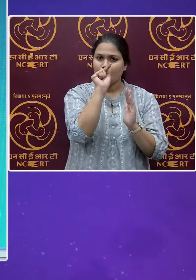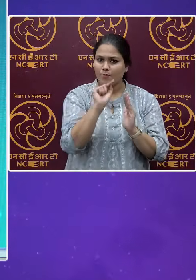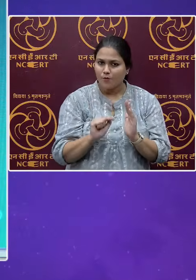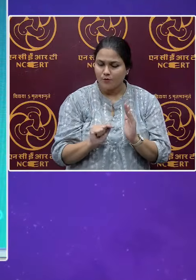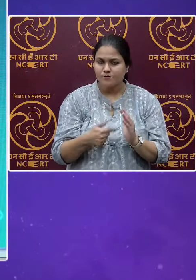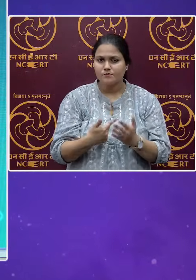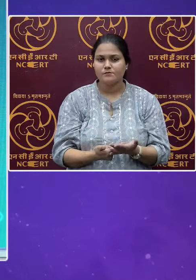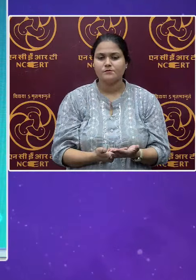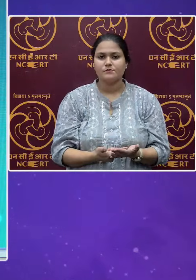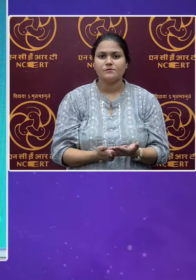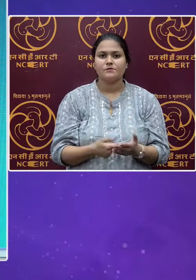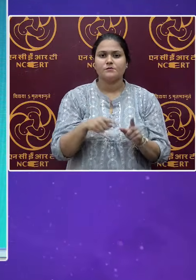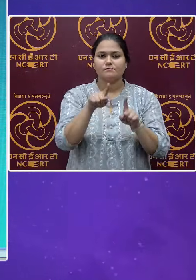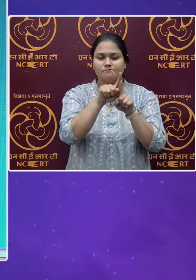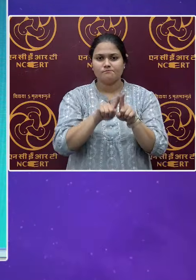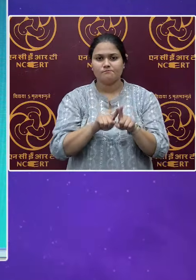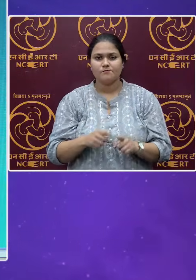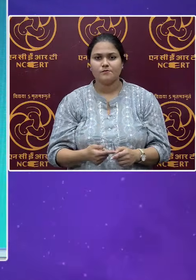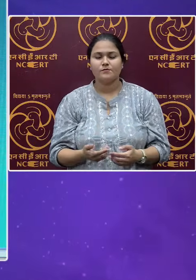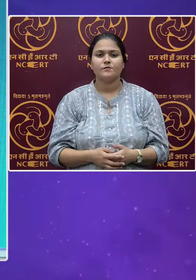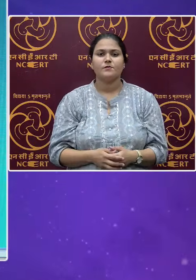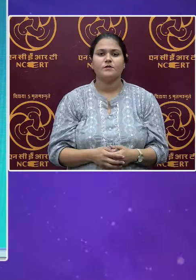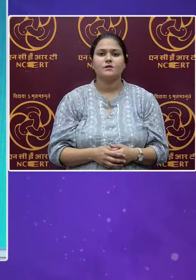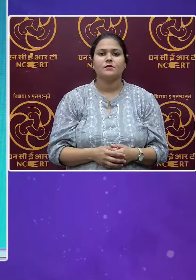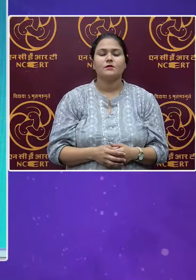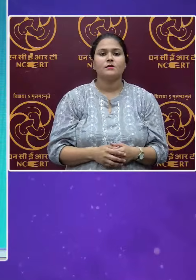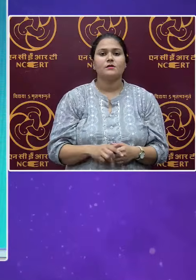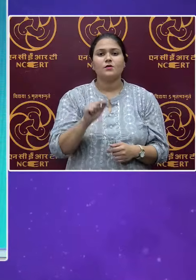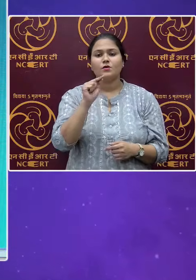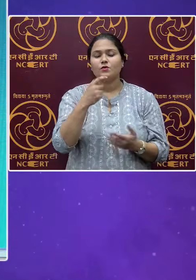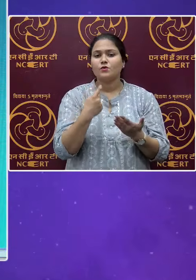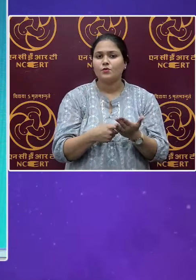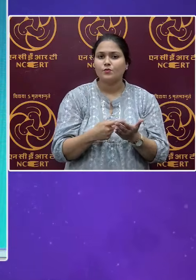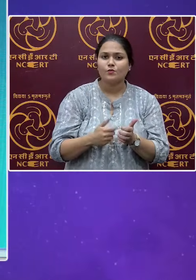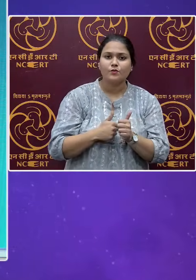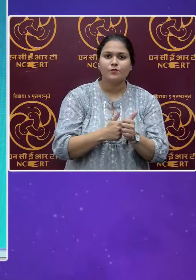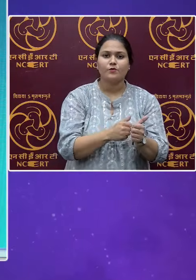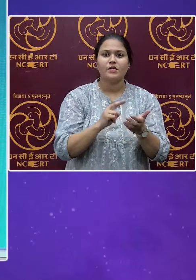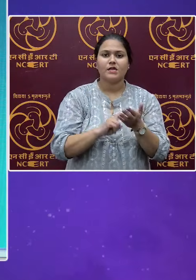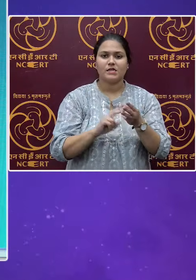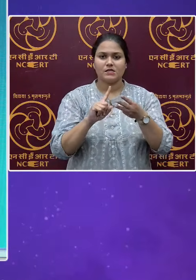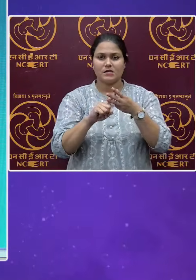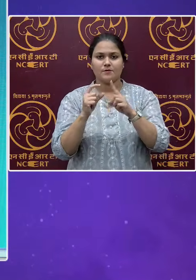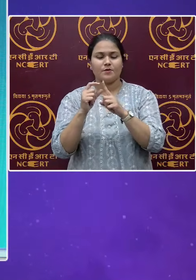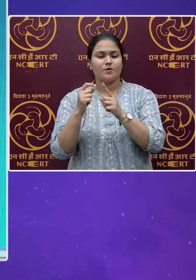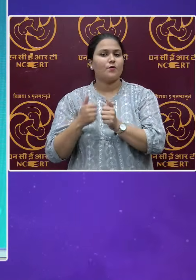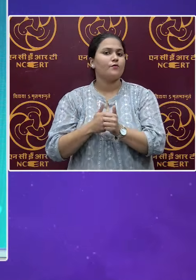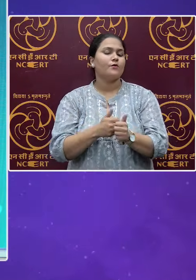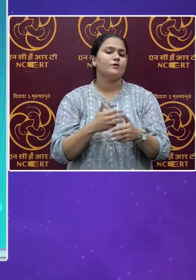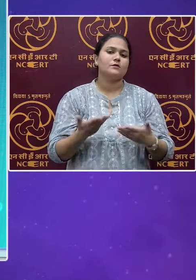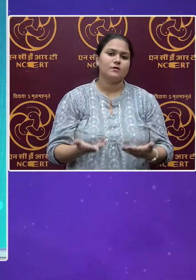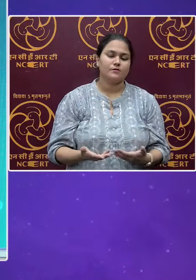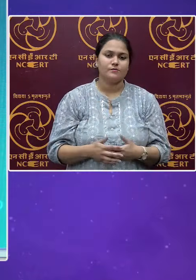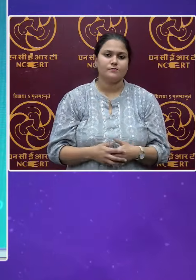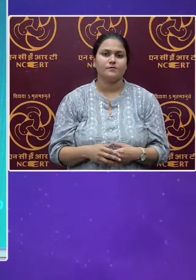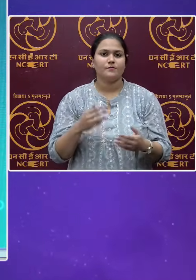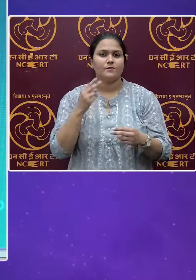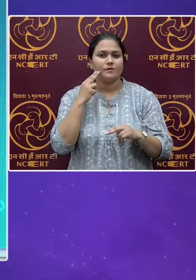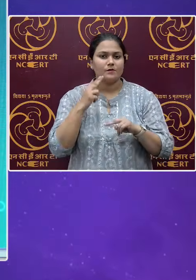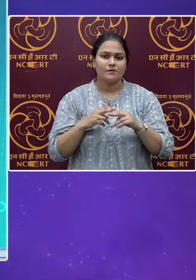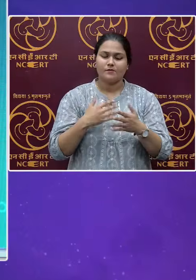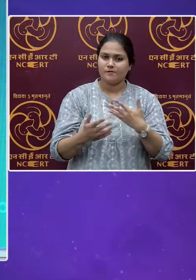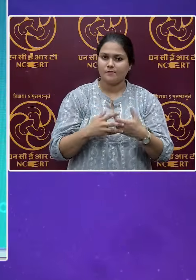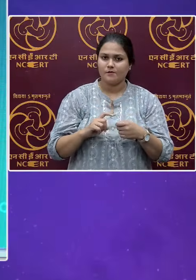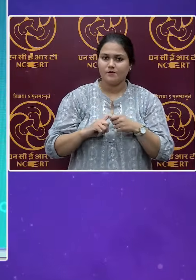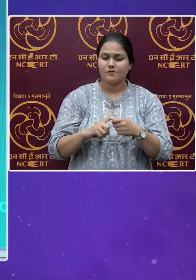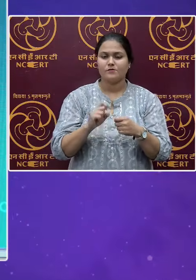are in alignment with the policy recommendations of National Education Policy 2020. If you have any questions, please